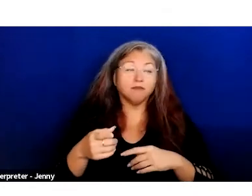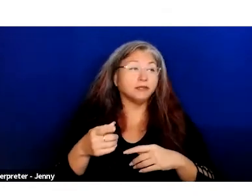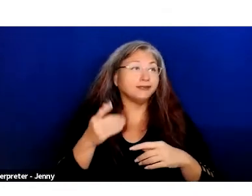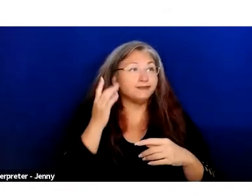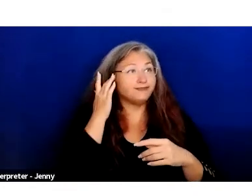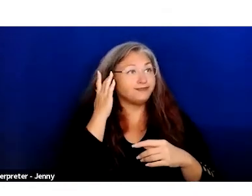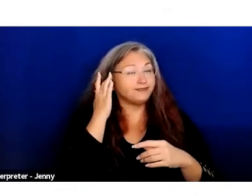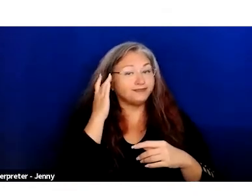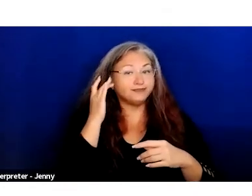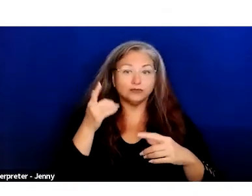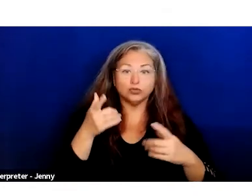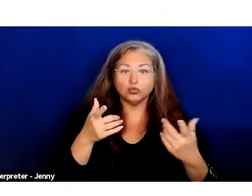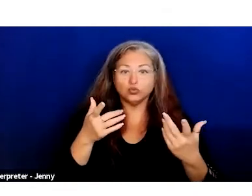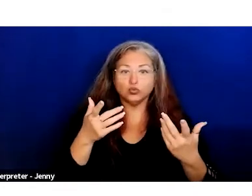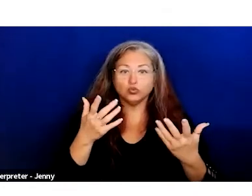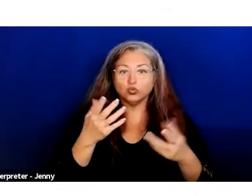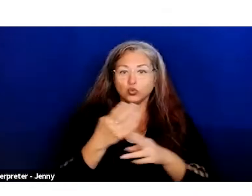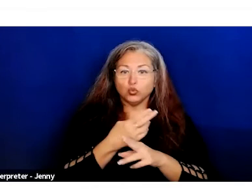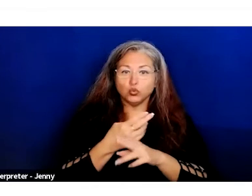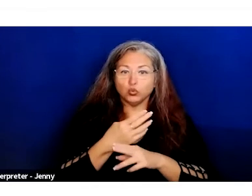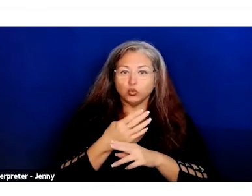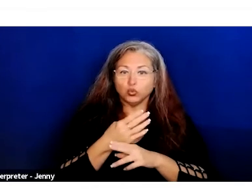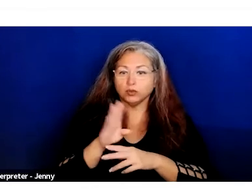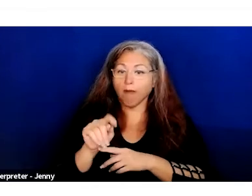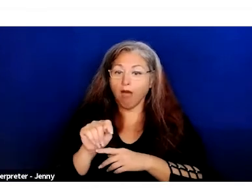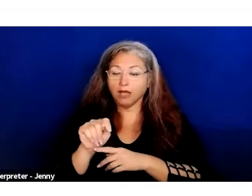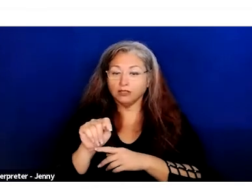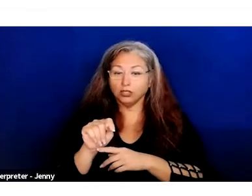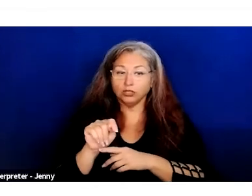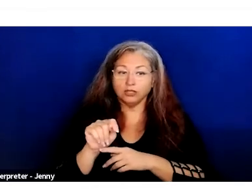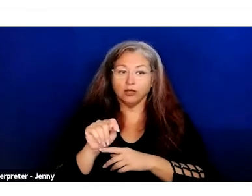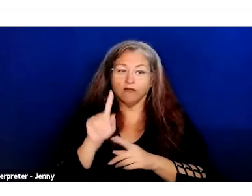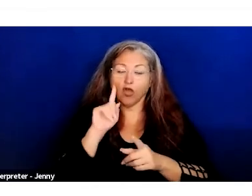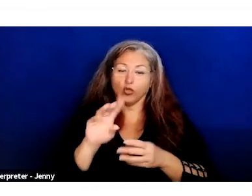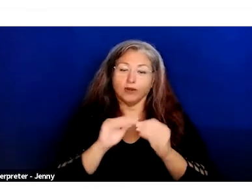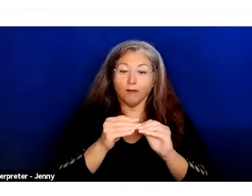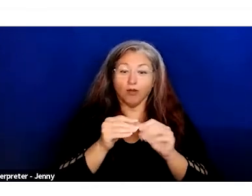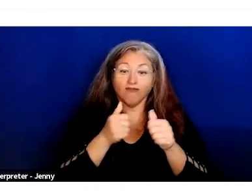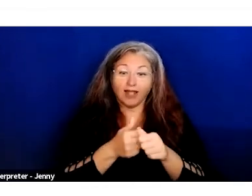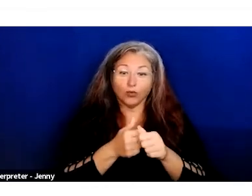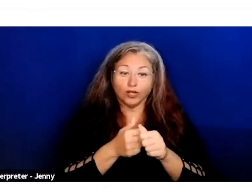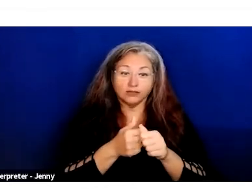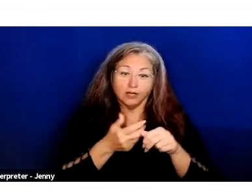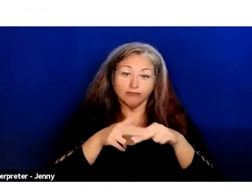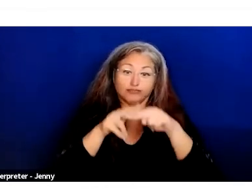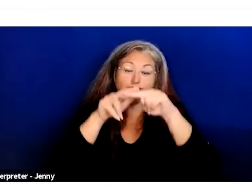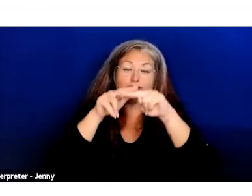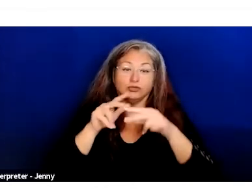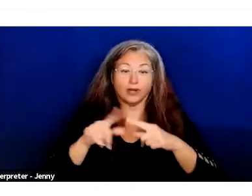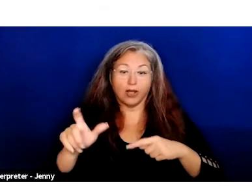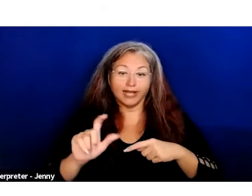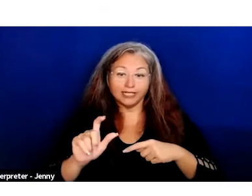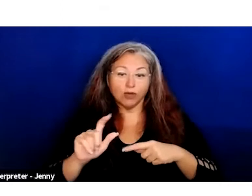you used bots to get more followers. And now Instagram or